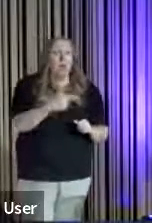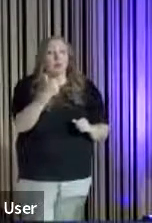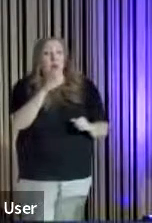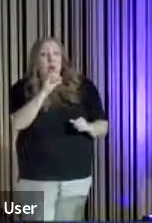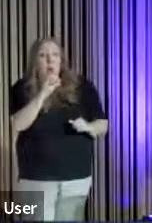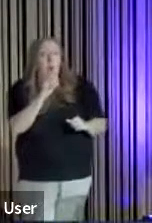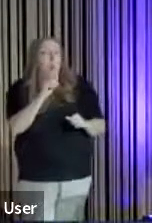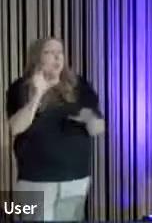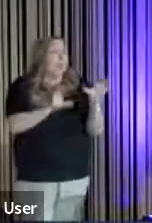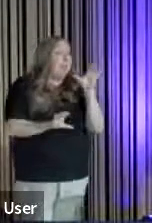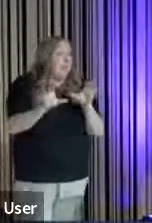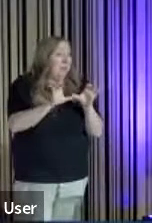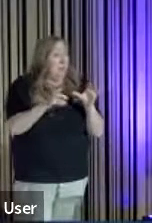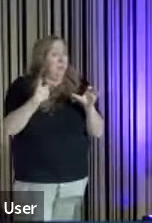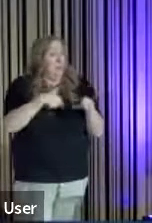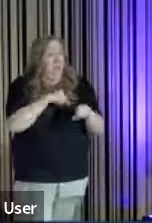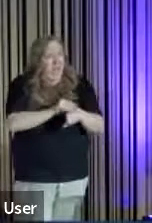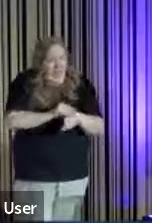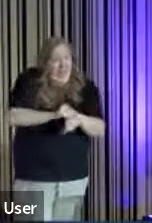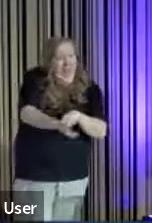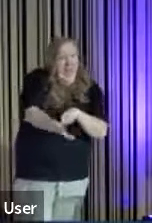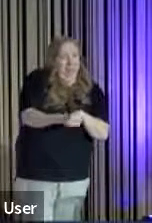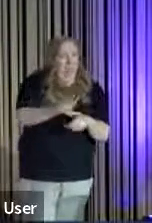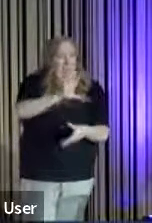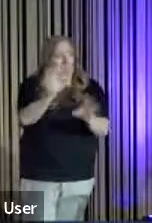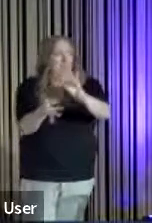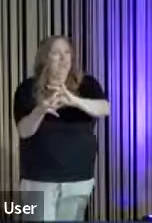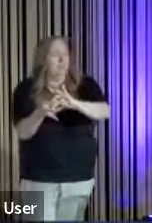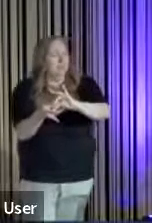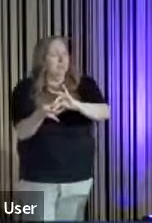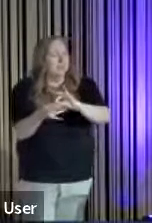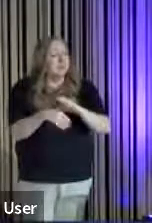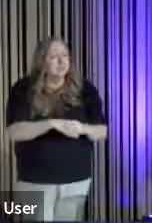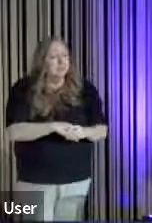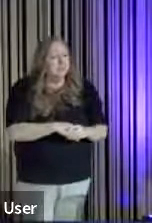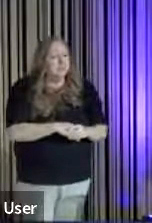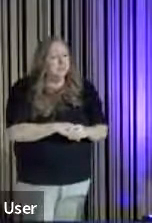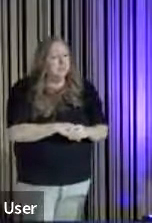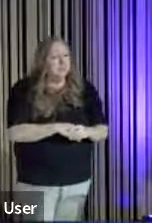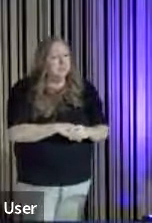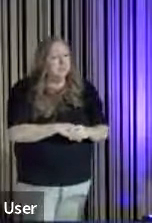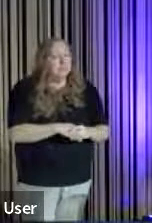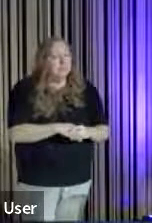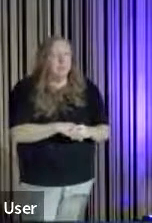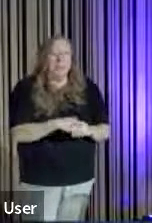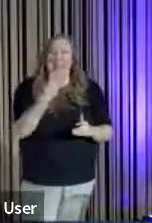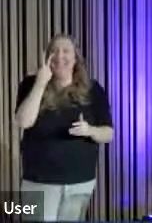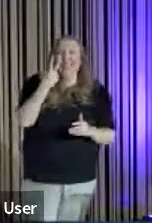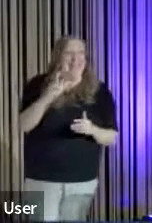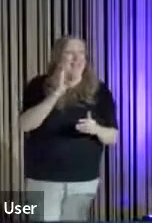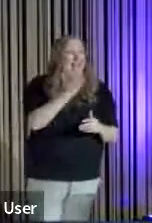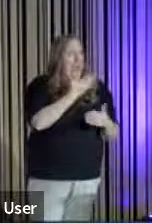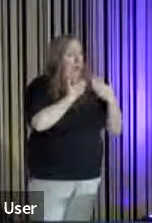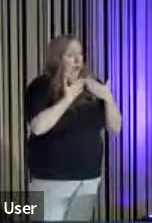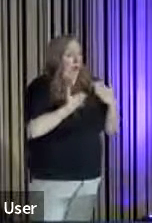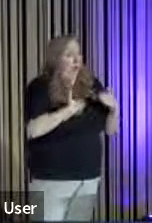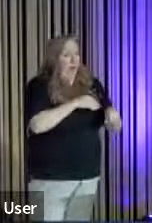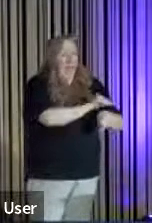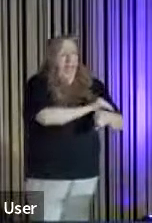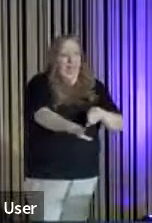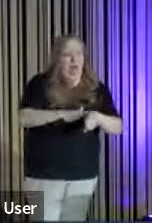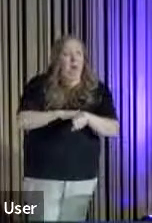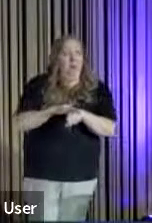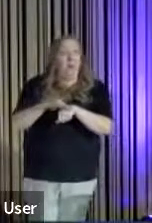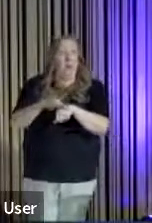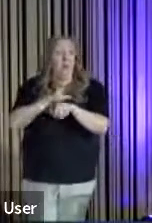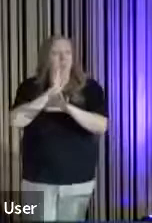of changes to our ecosystems, and we can really see this also in the ocean. When we look at